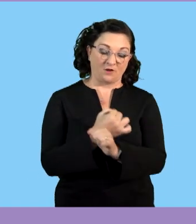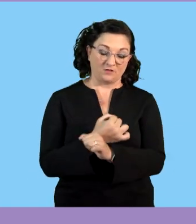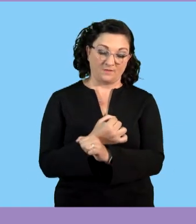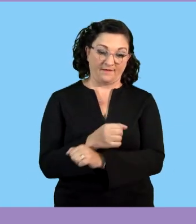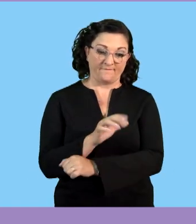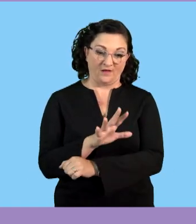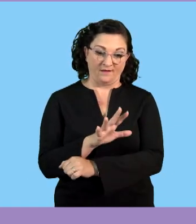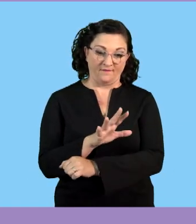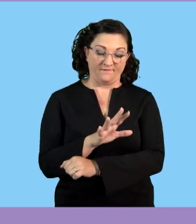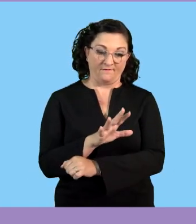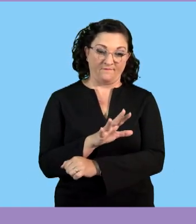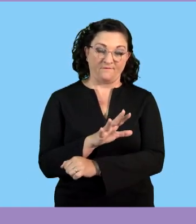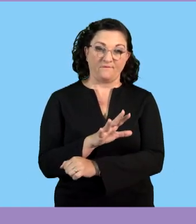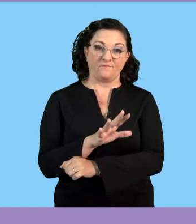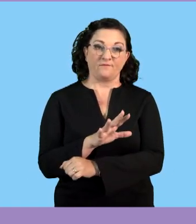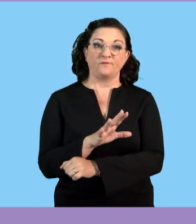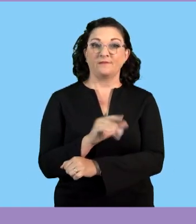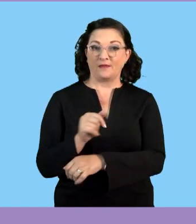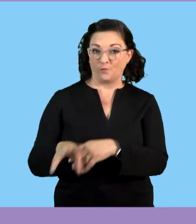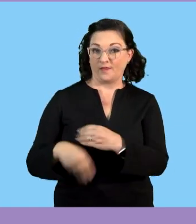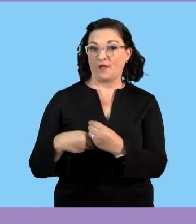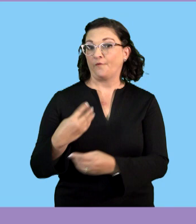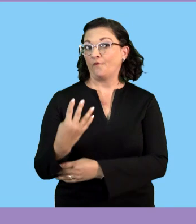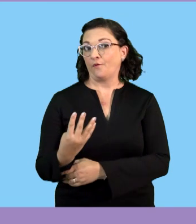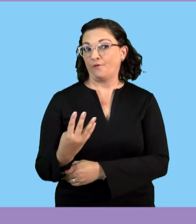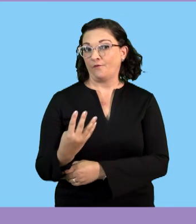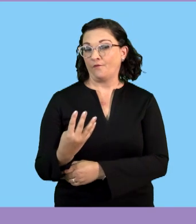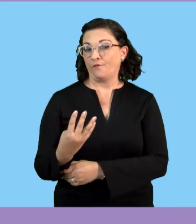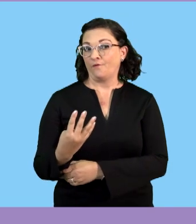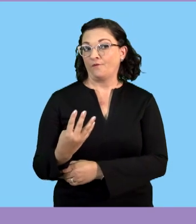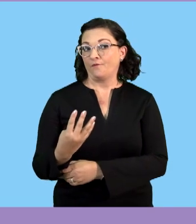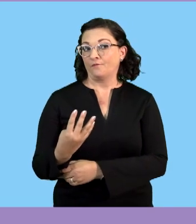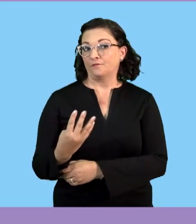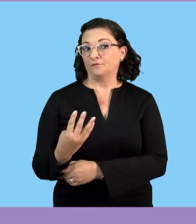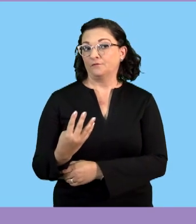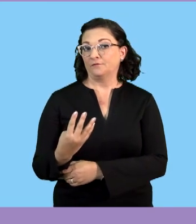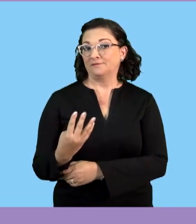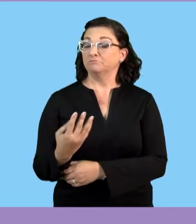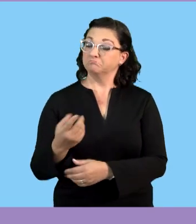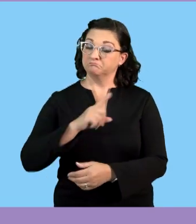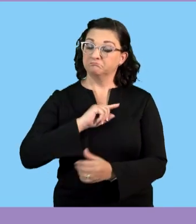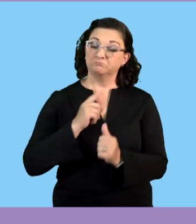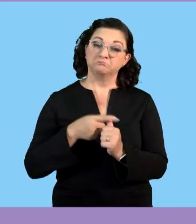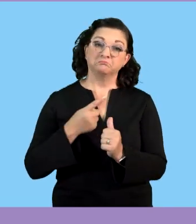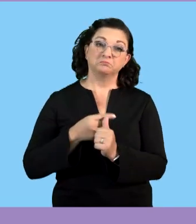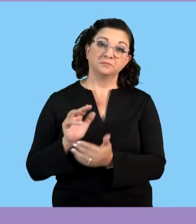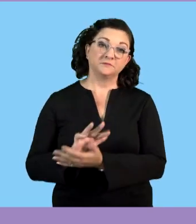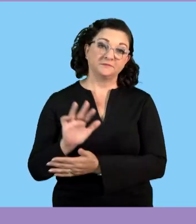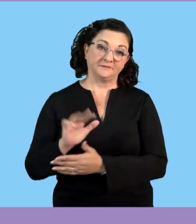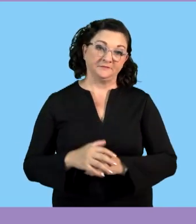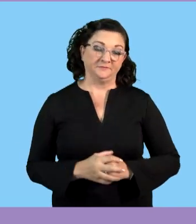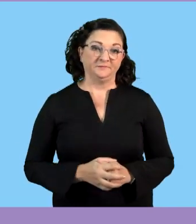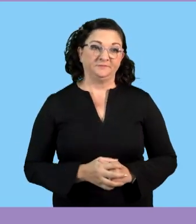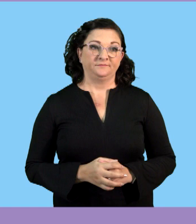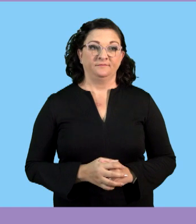multiplied by 5, and after it was multiplied by 5, 4 was added onto the product, and then the answer